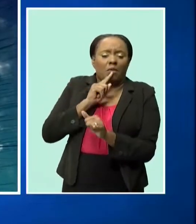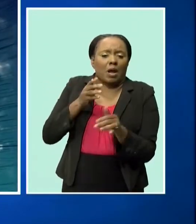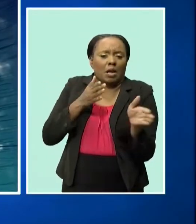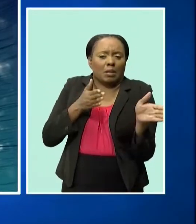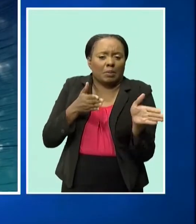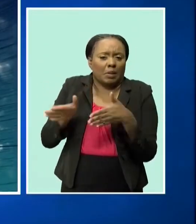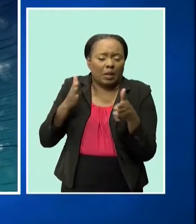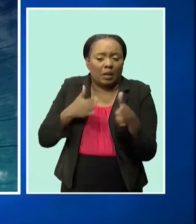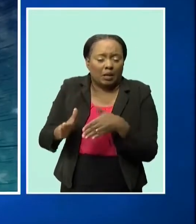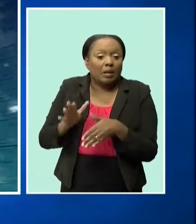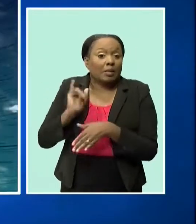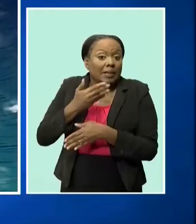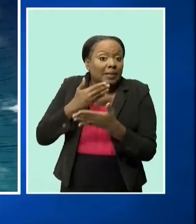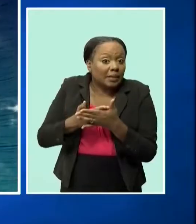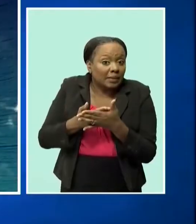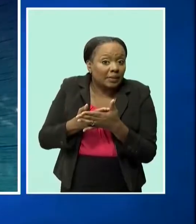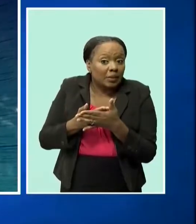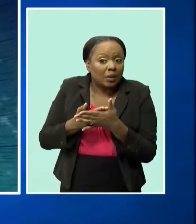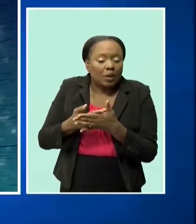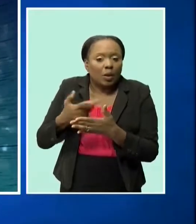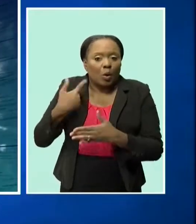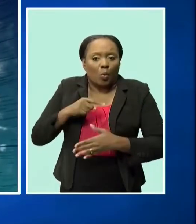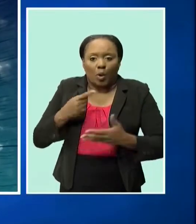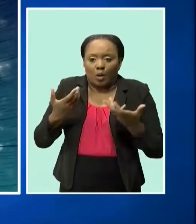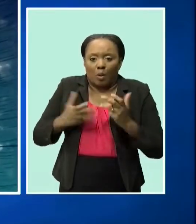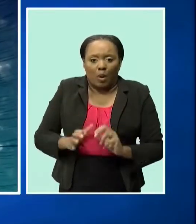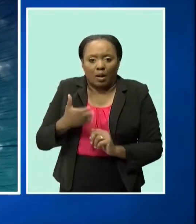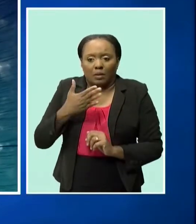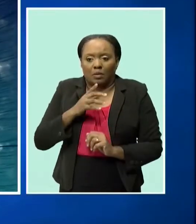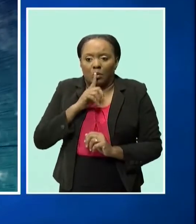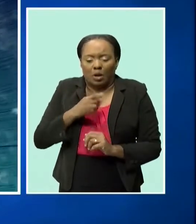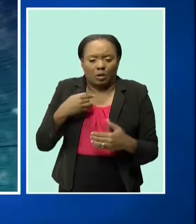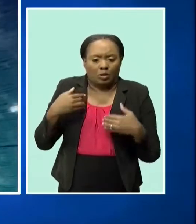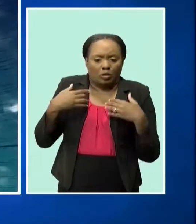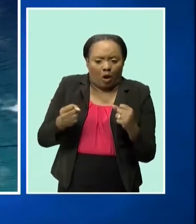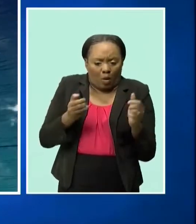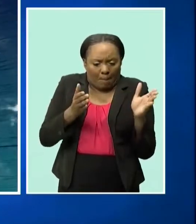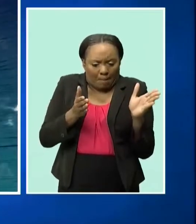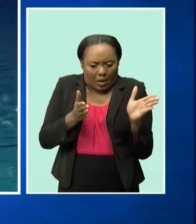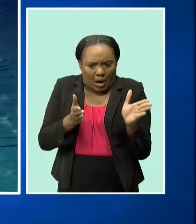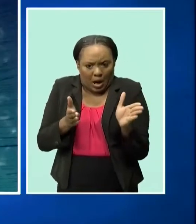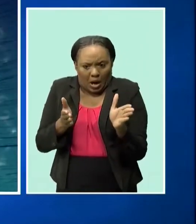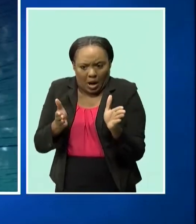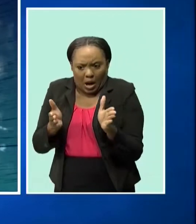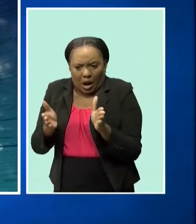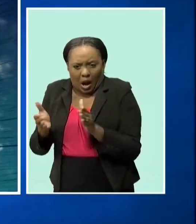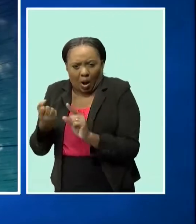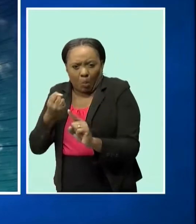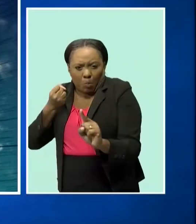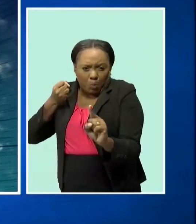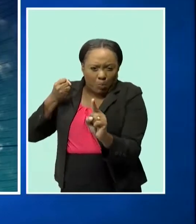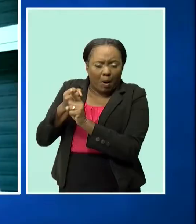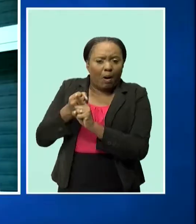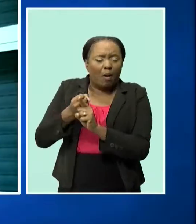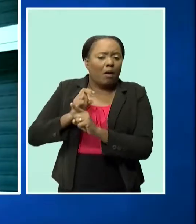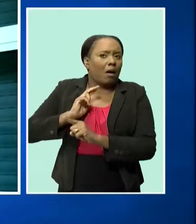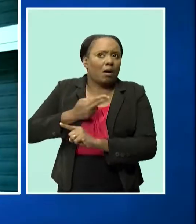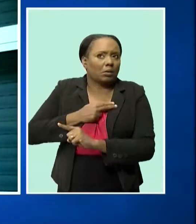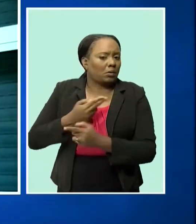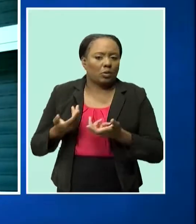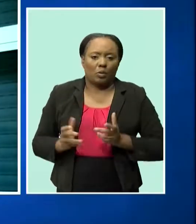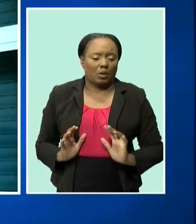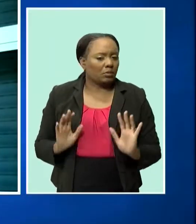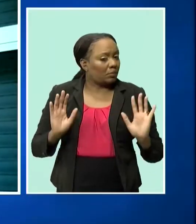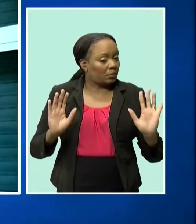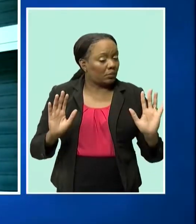thing. One thing we don't want to do is trying to get better organized to our east, and then, we get an even stronger system rolling through. Now,